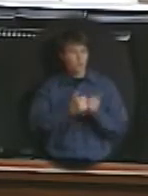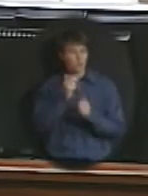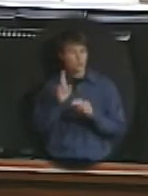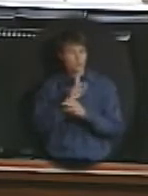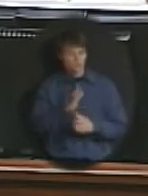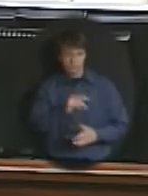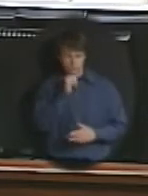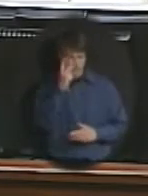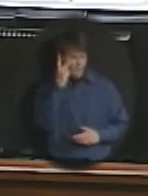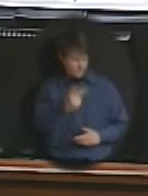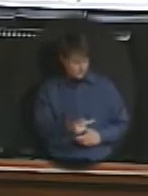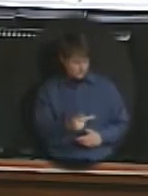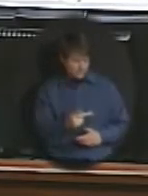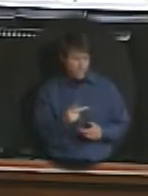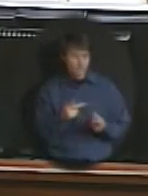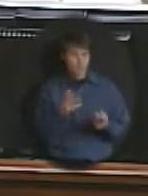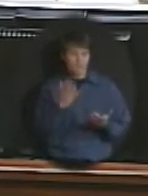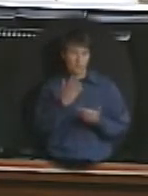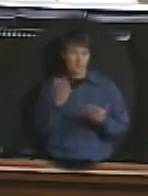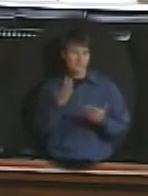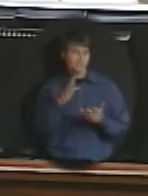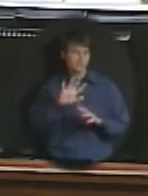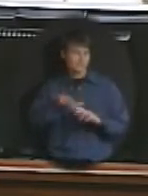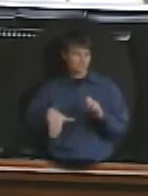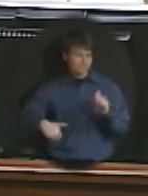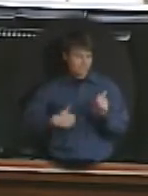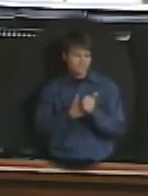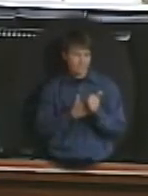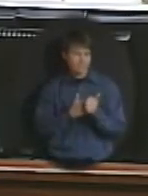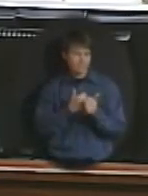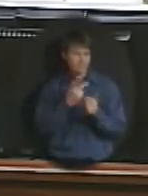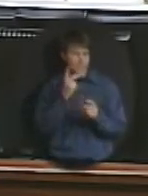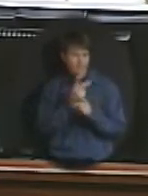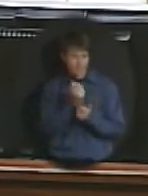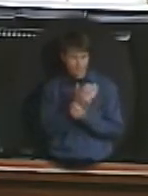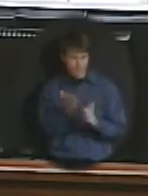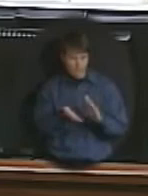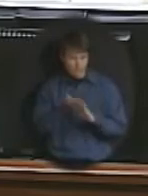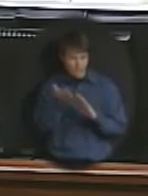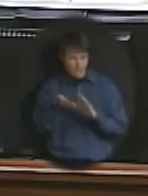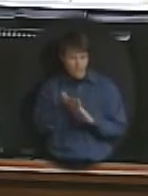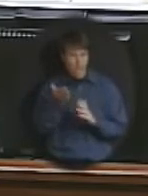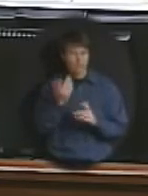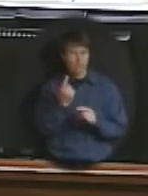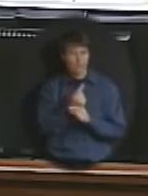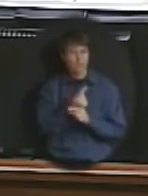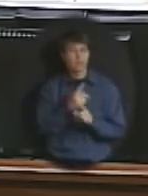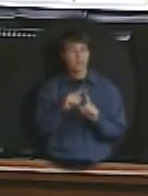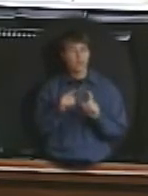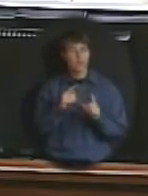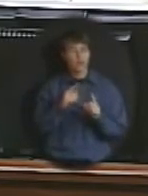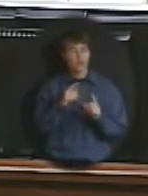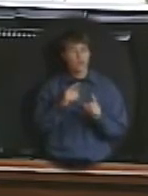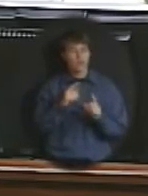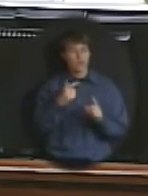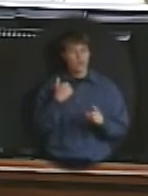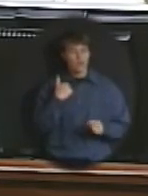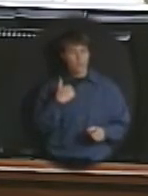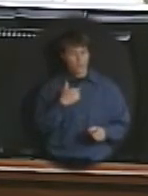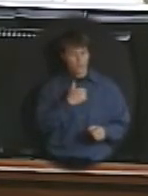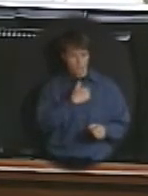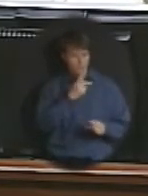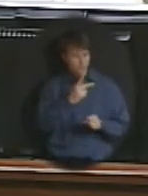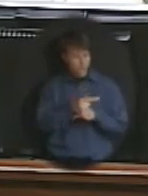see. It's just what's behind the scenes, keeping everything up and running. But certainly we keep